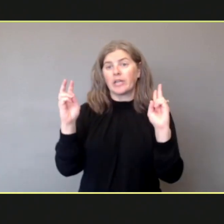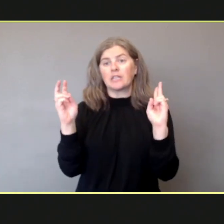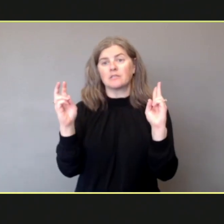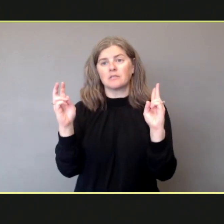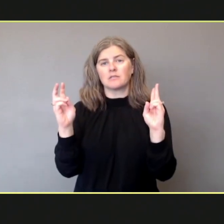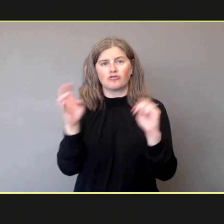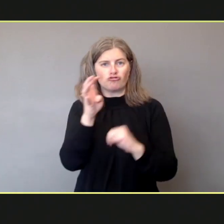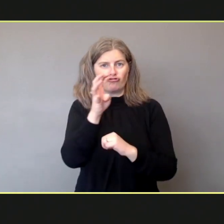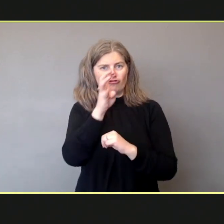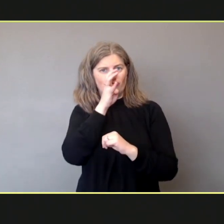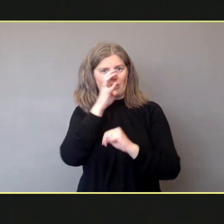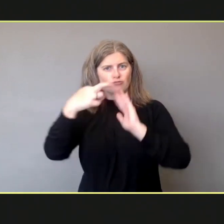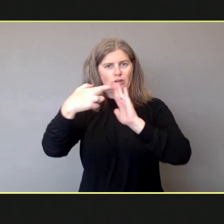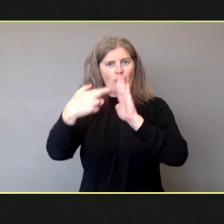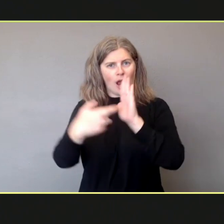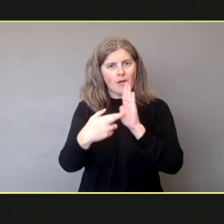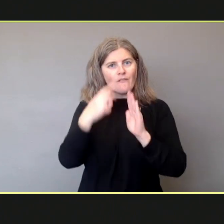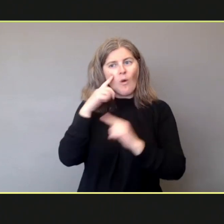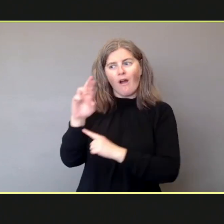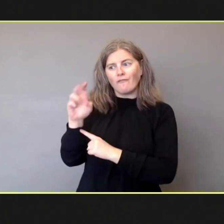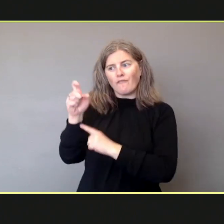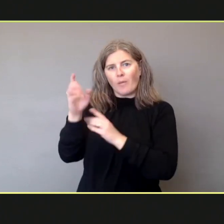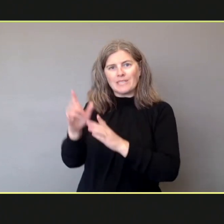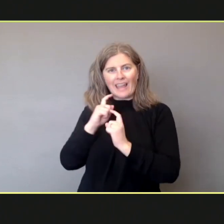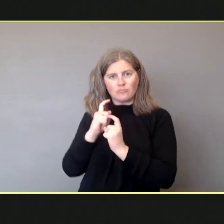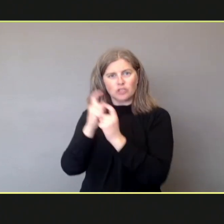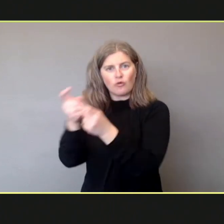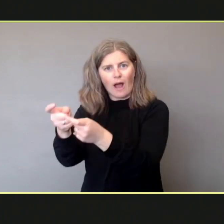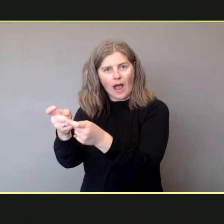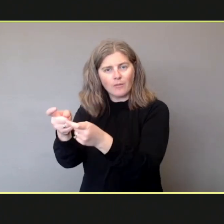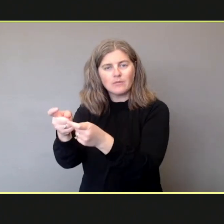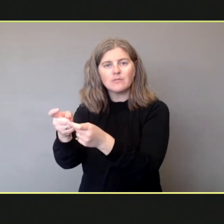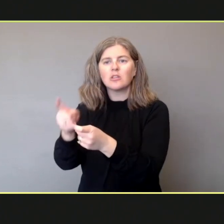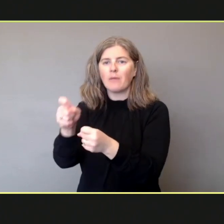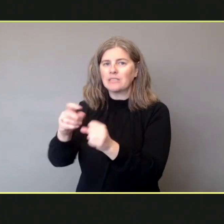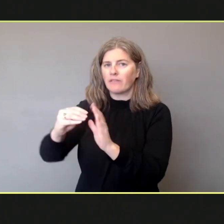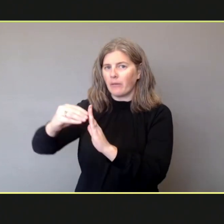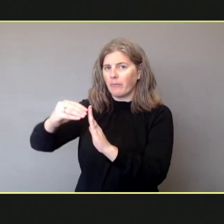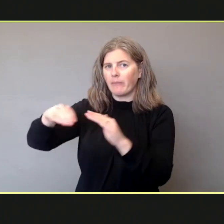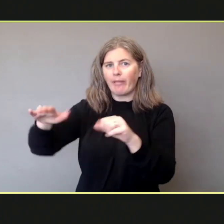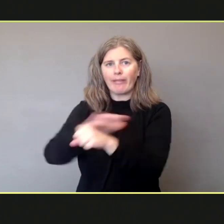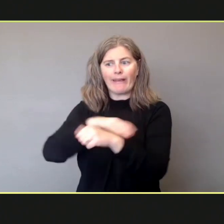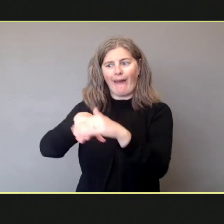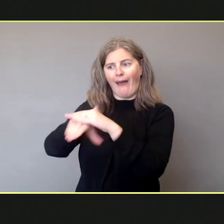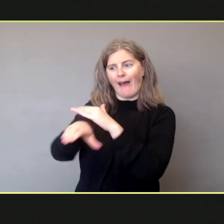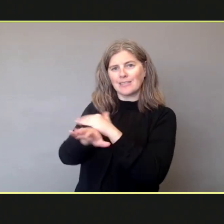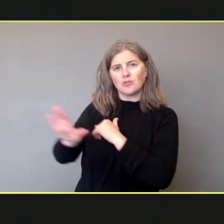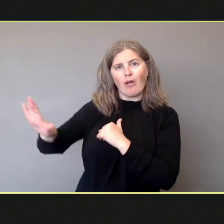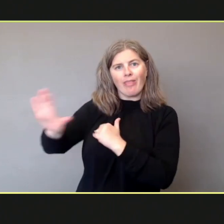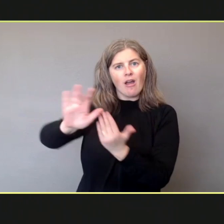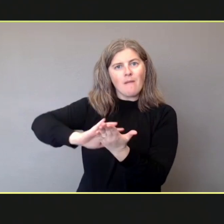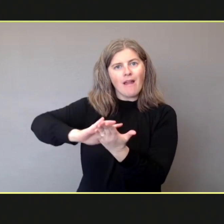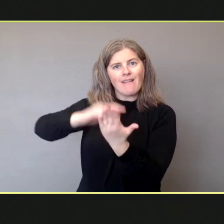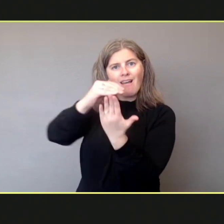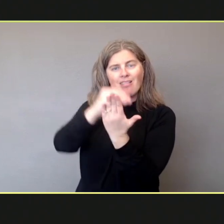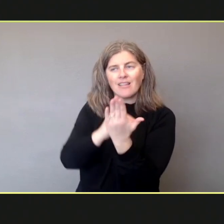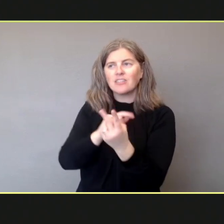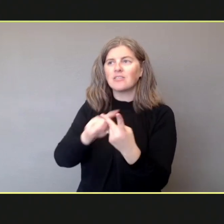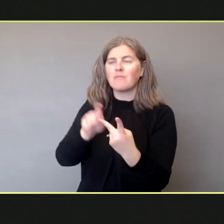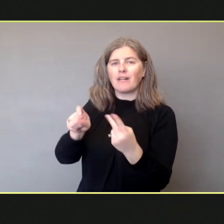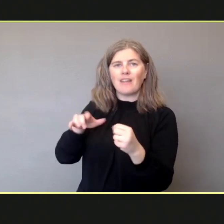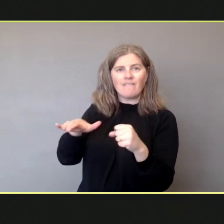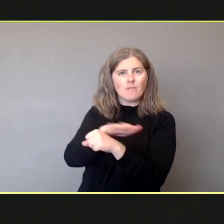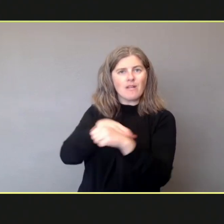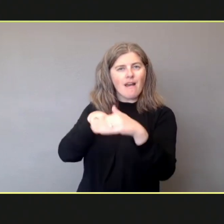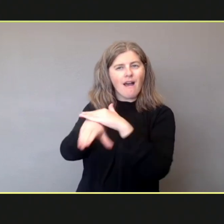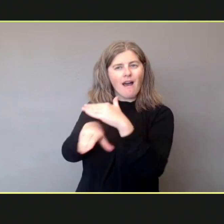strict requirements for pharmacists to prescribe. They have to have a complete access to the patient's medication list. They have to have complete access to